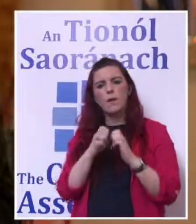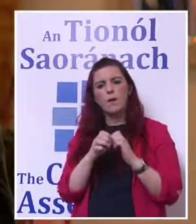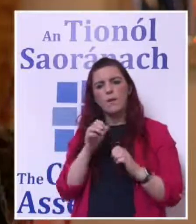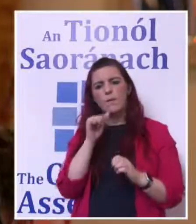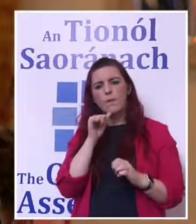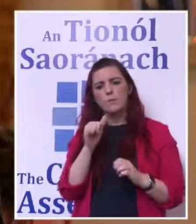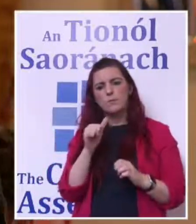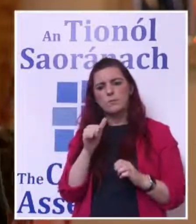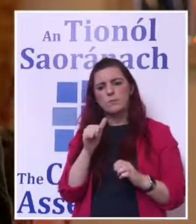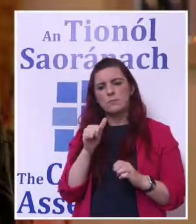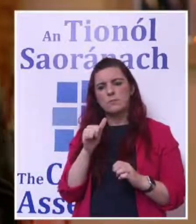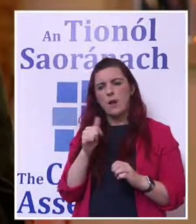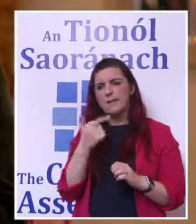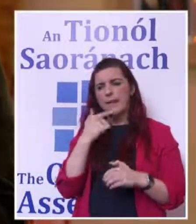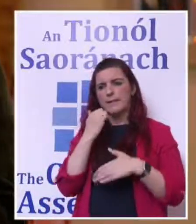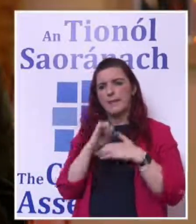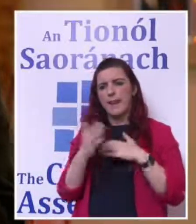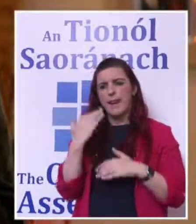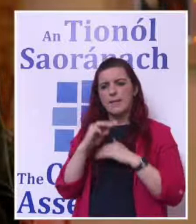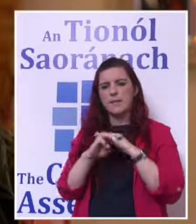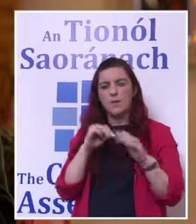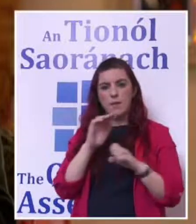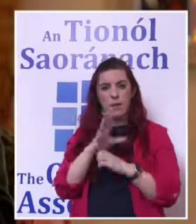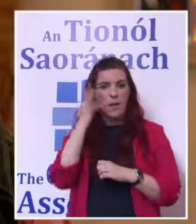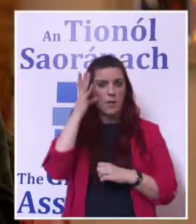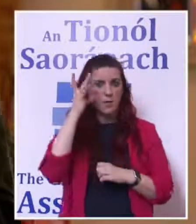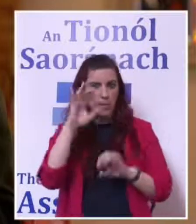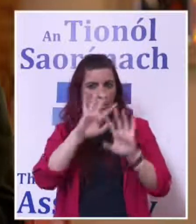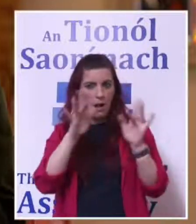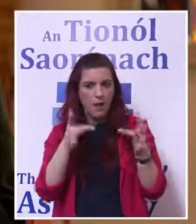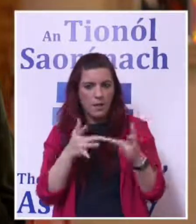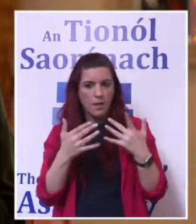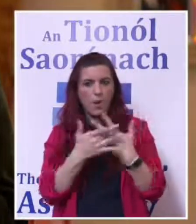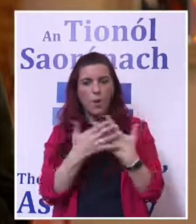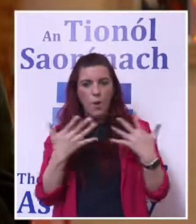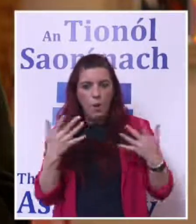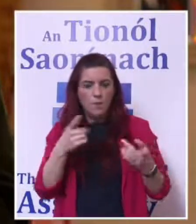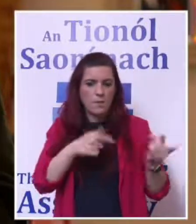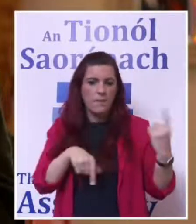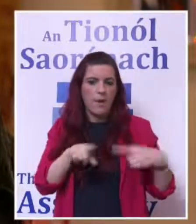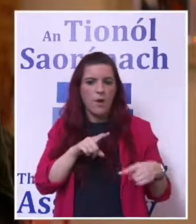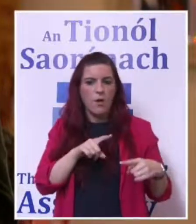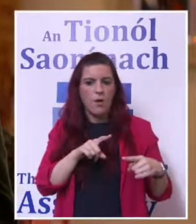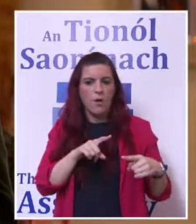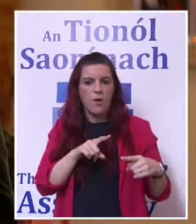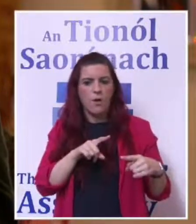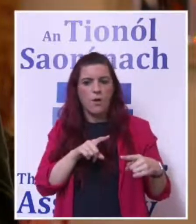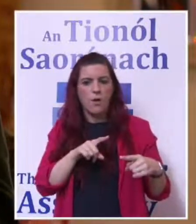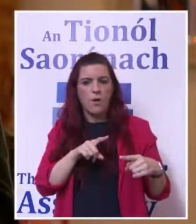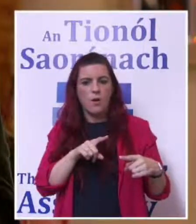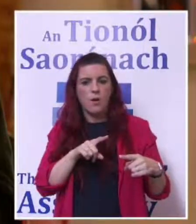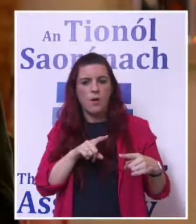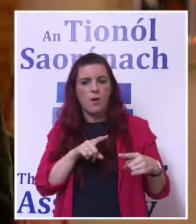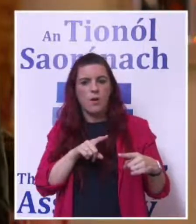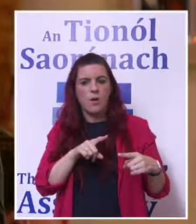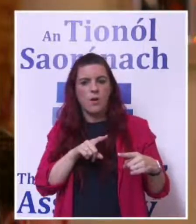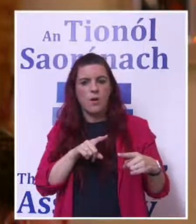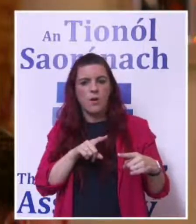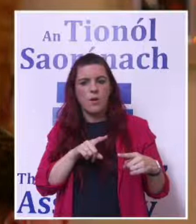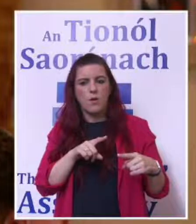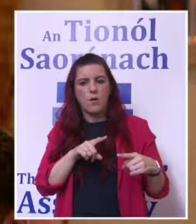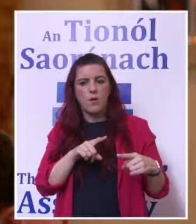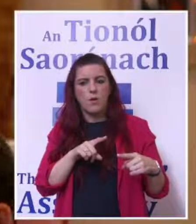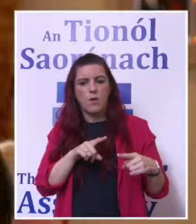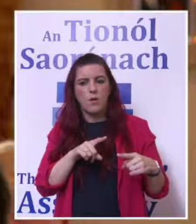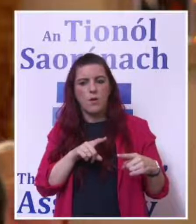we had last month, I checked online and loads of our prominent bookmakers in the country